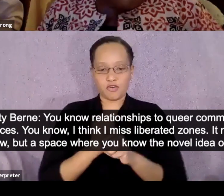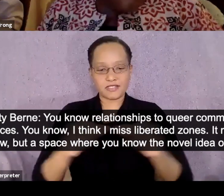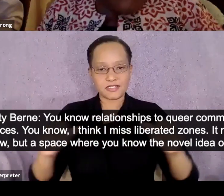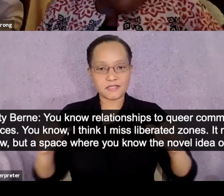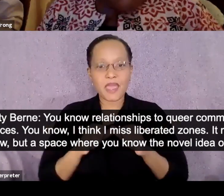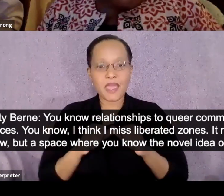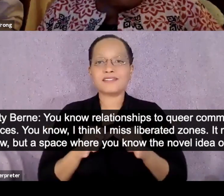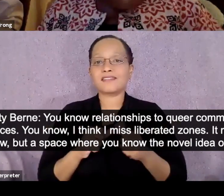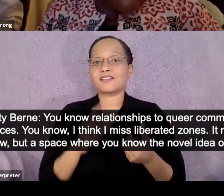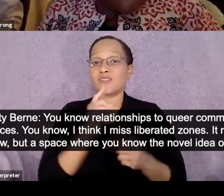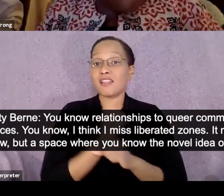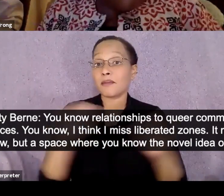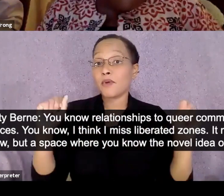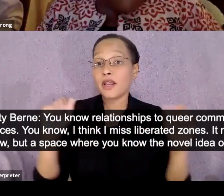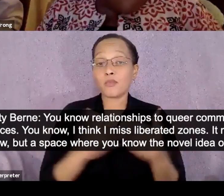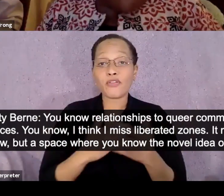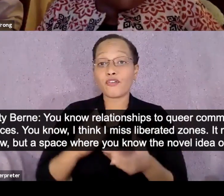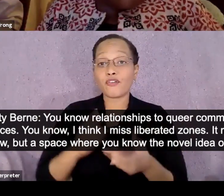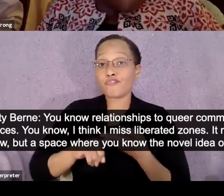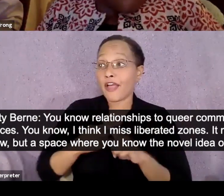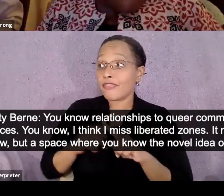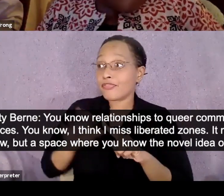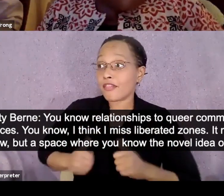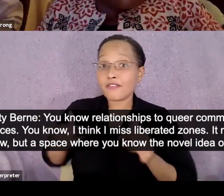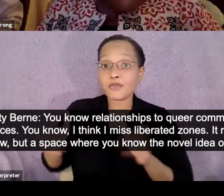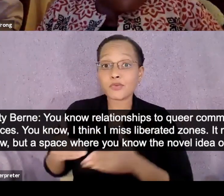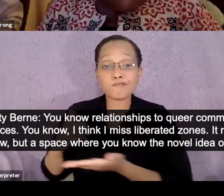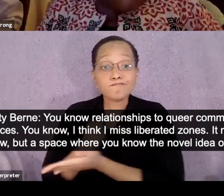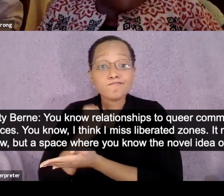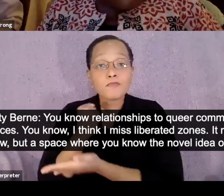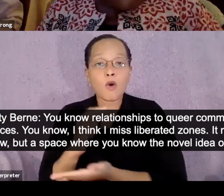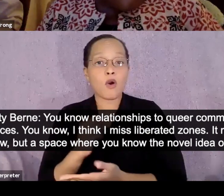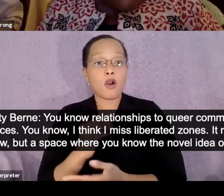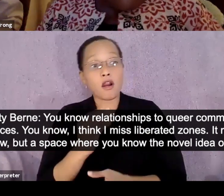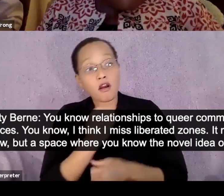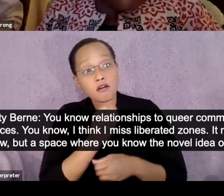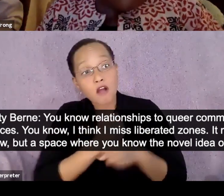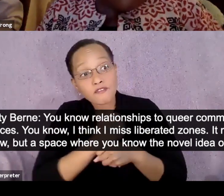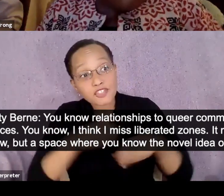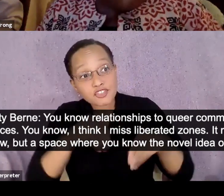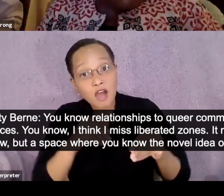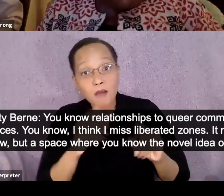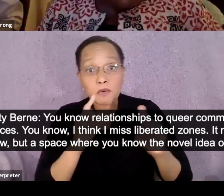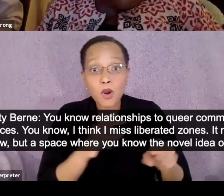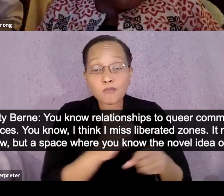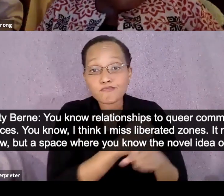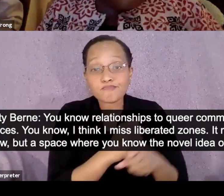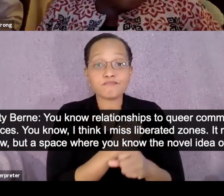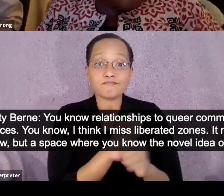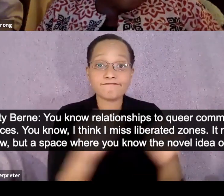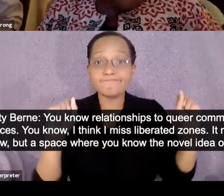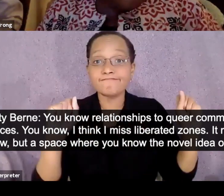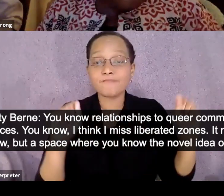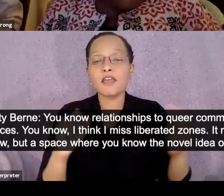living room, or it might be a cafe, you know, but a space where, you know, the novel idea of